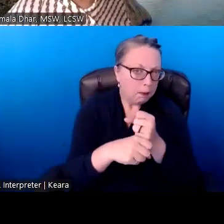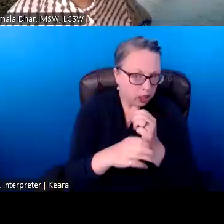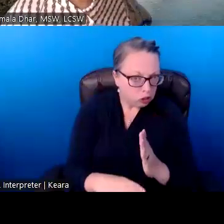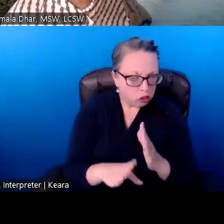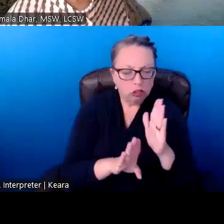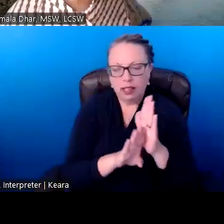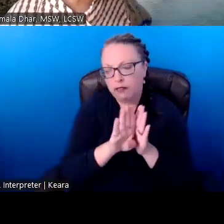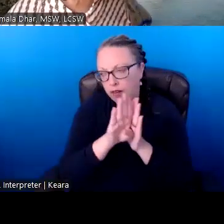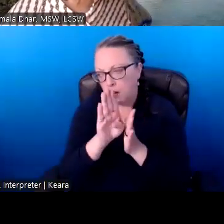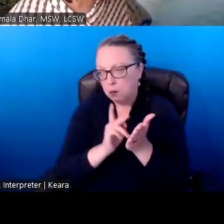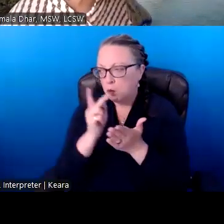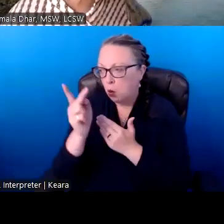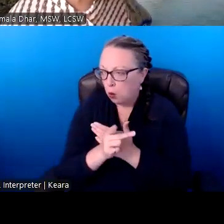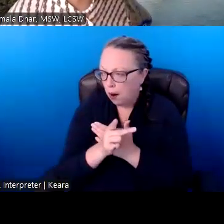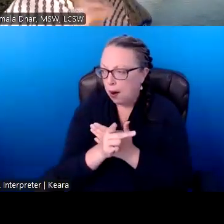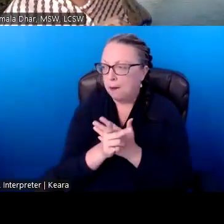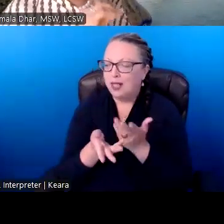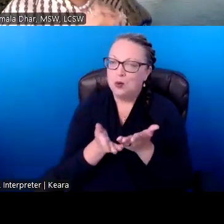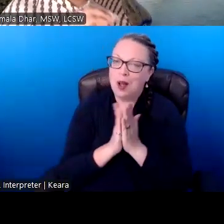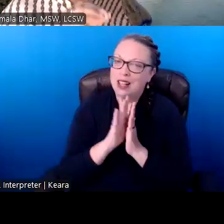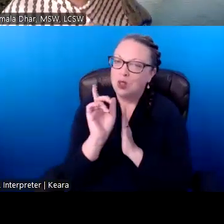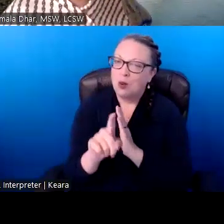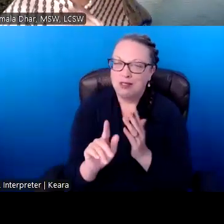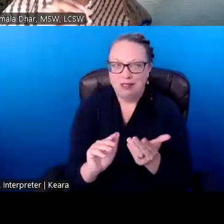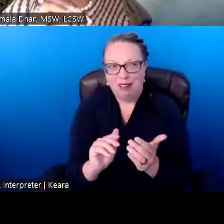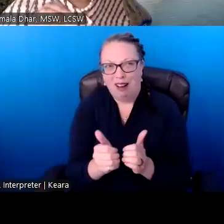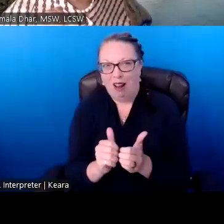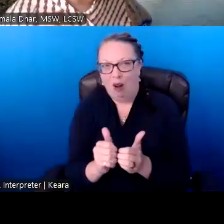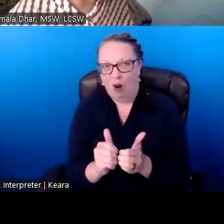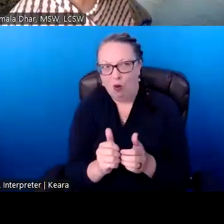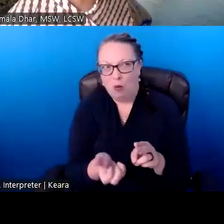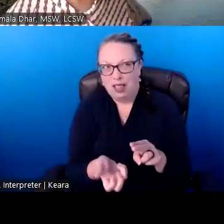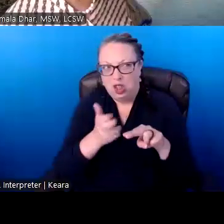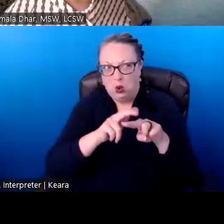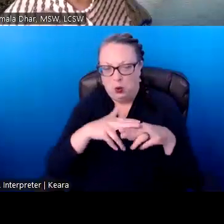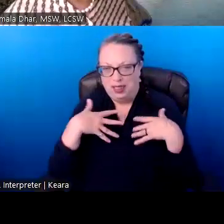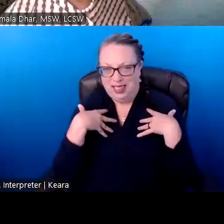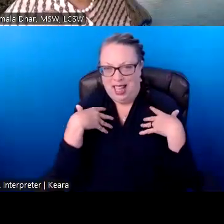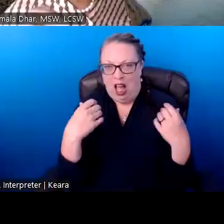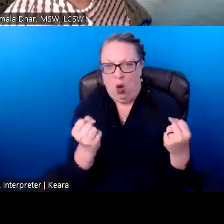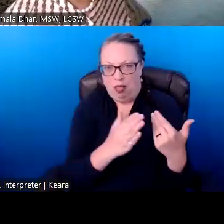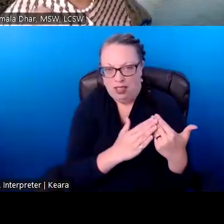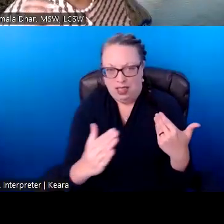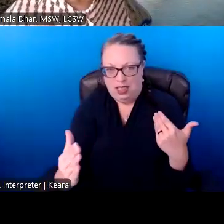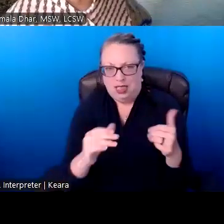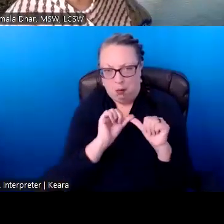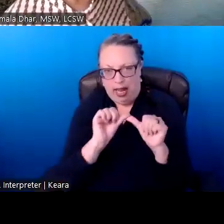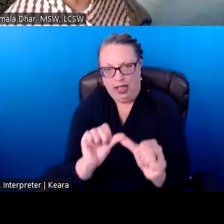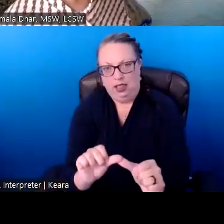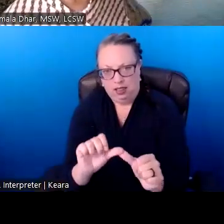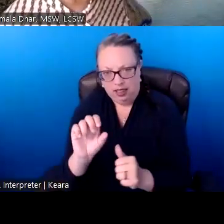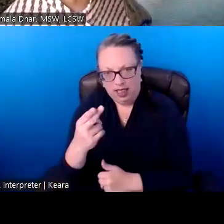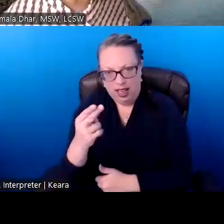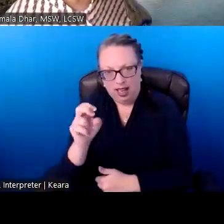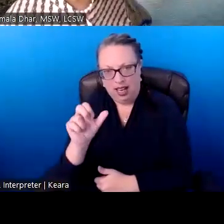programs is to ask the question: how do I increase the health span of my